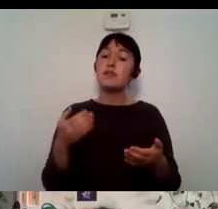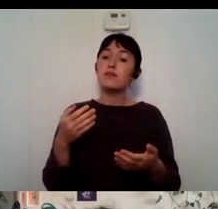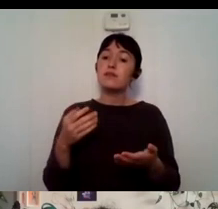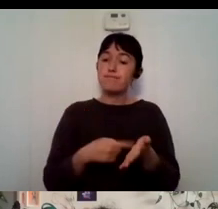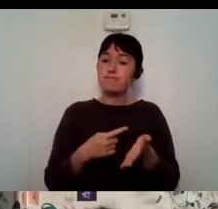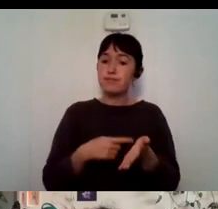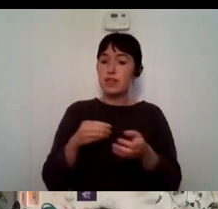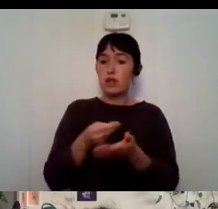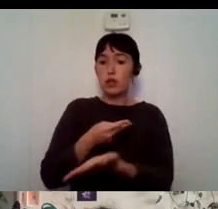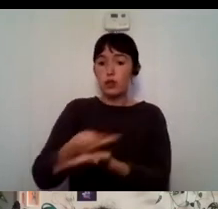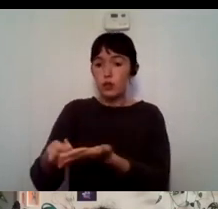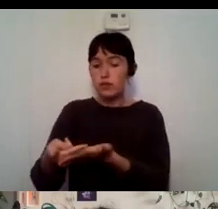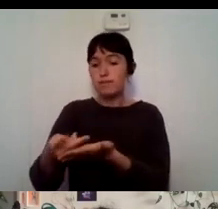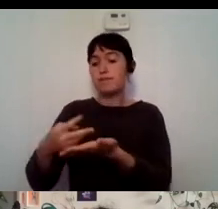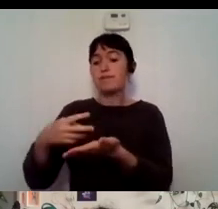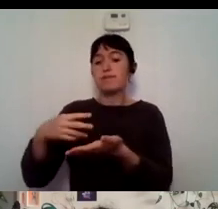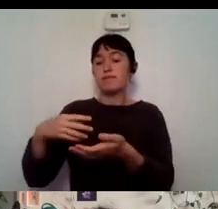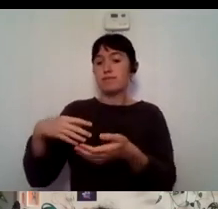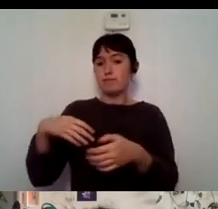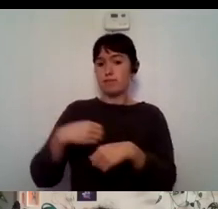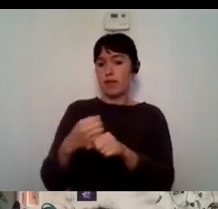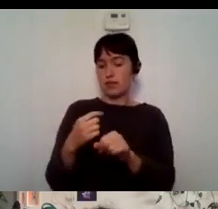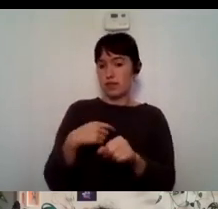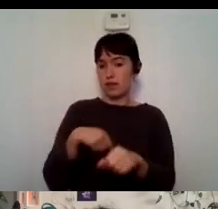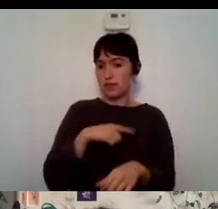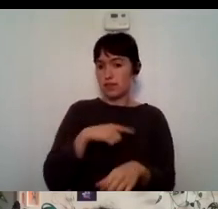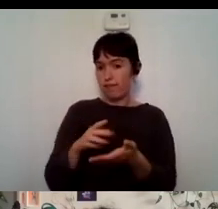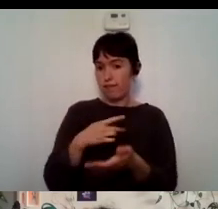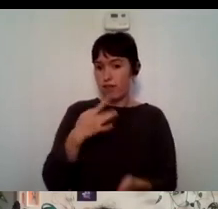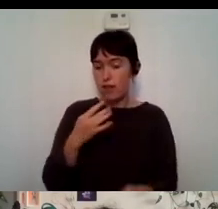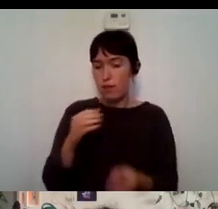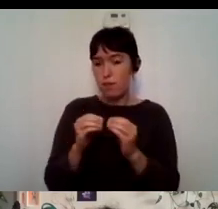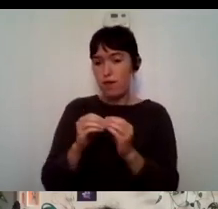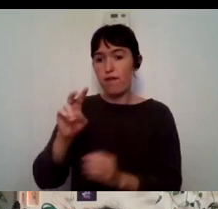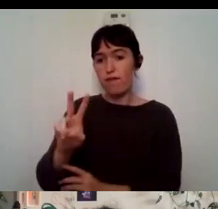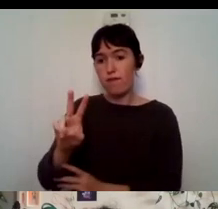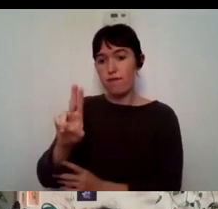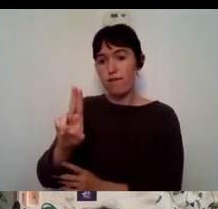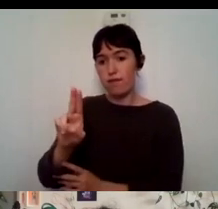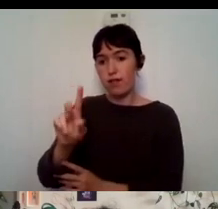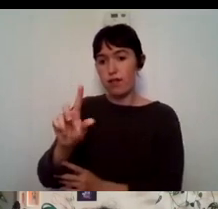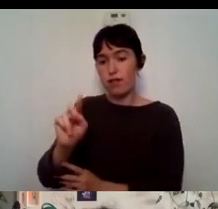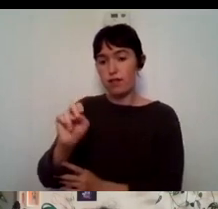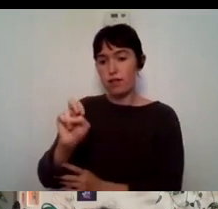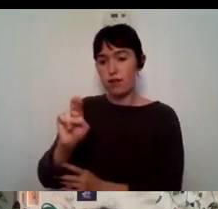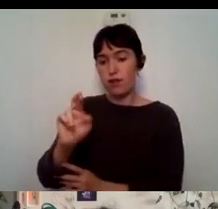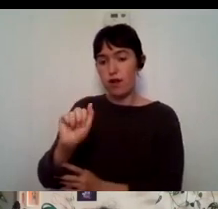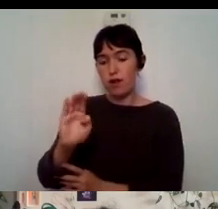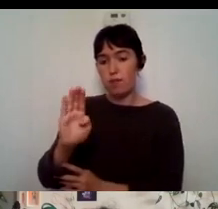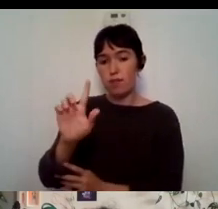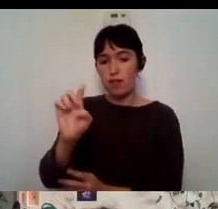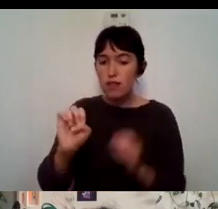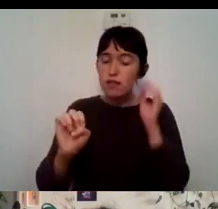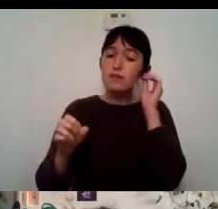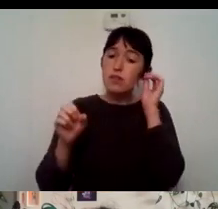than winning. And this is where we want to go next, because we all need to fail. We all need to experience not doing so well.